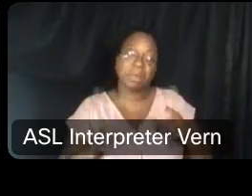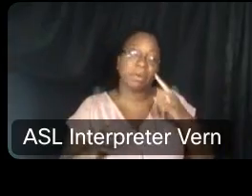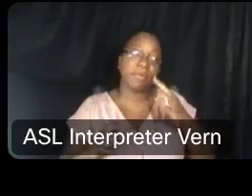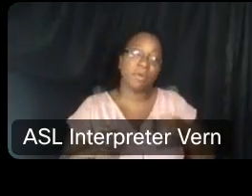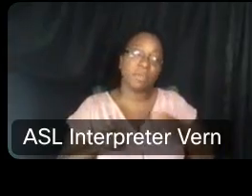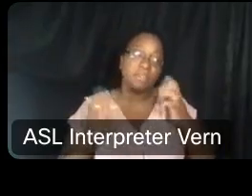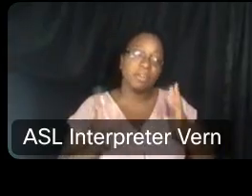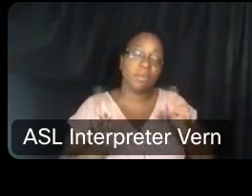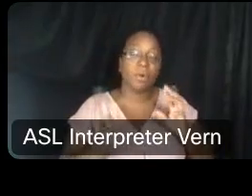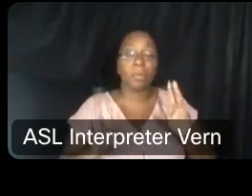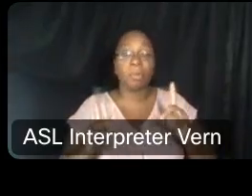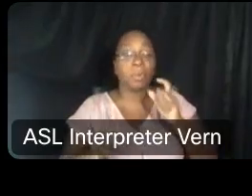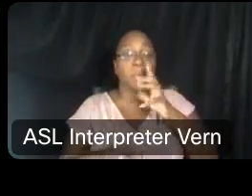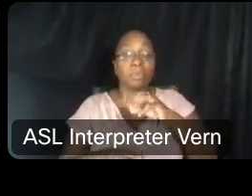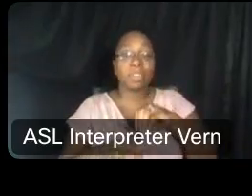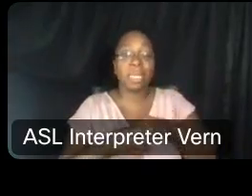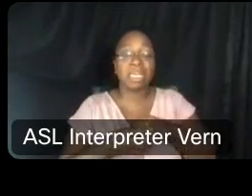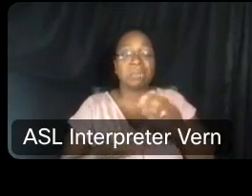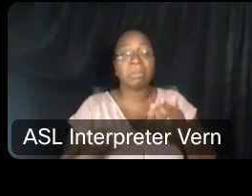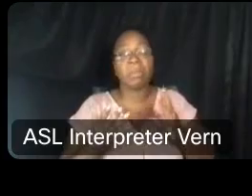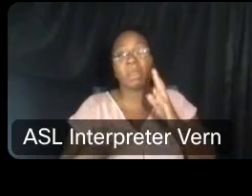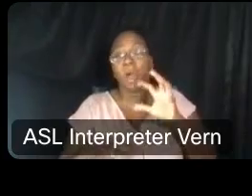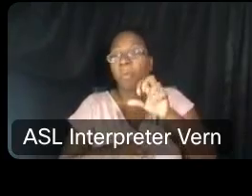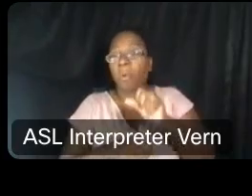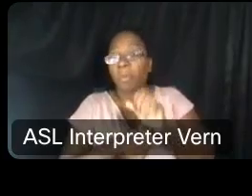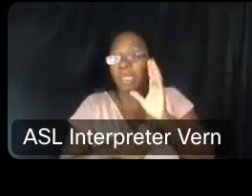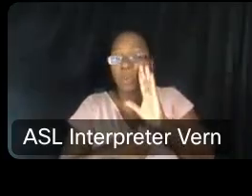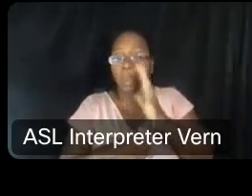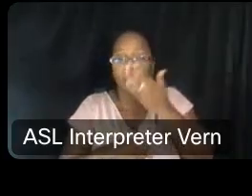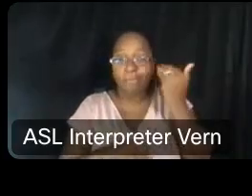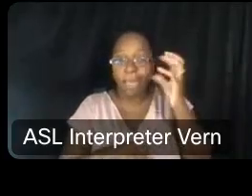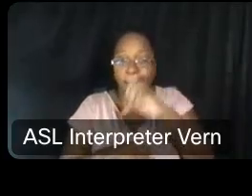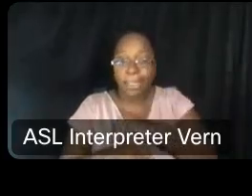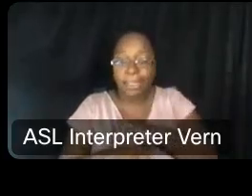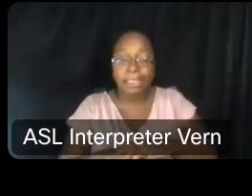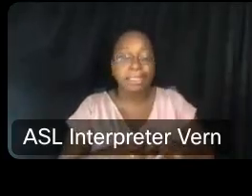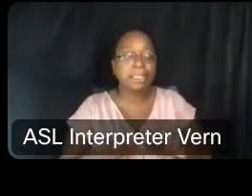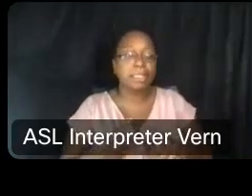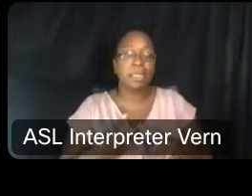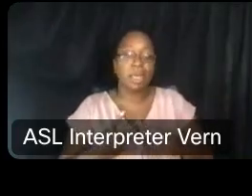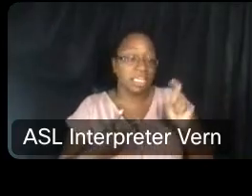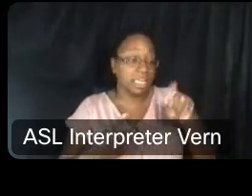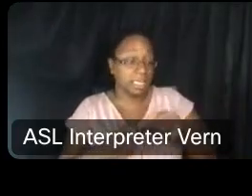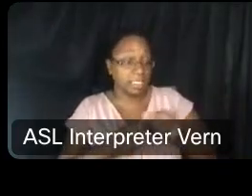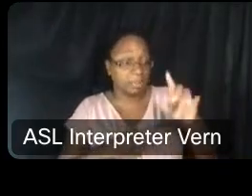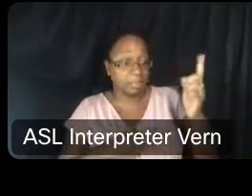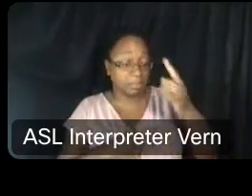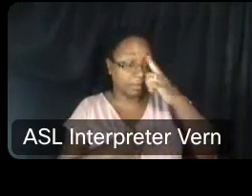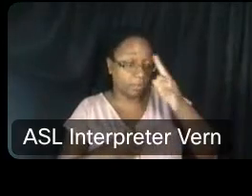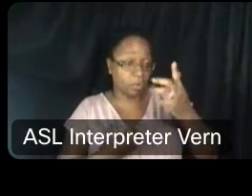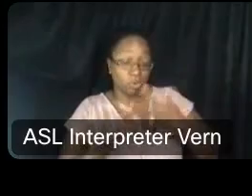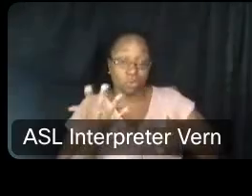engaged with to miss appointments, forget things that needed to be submitted for other social